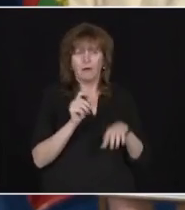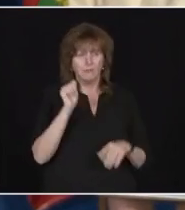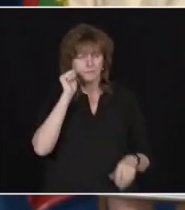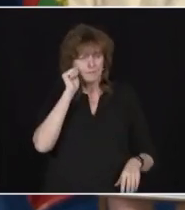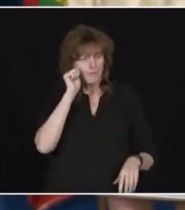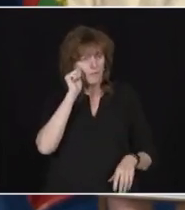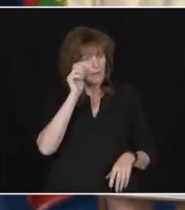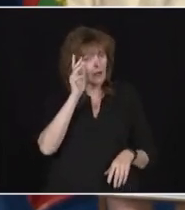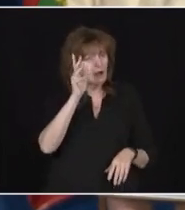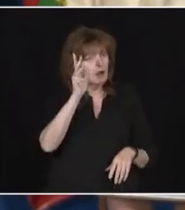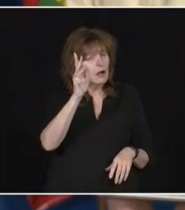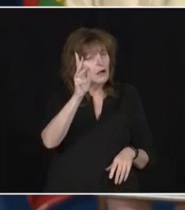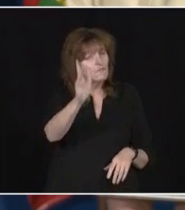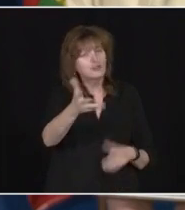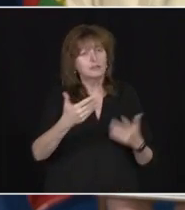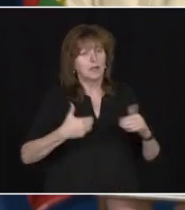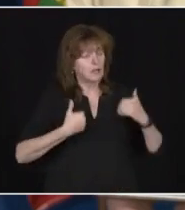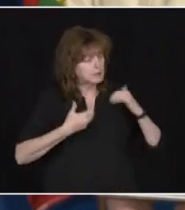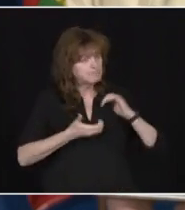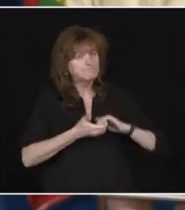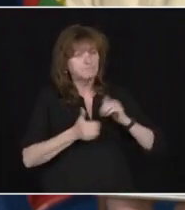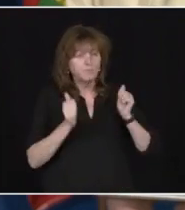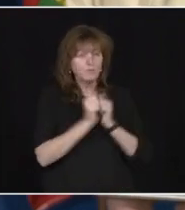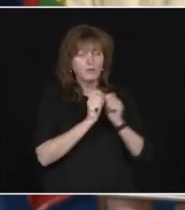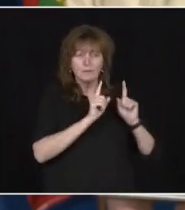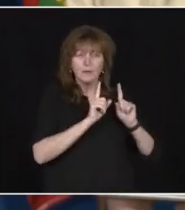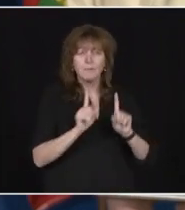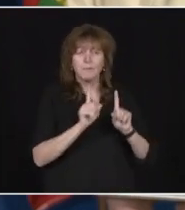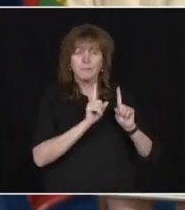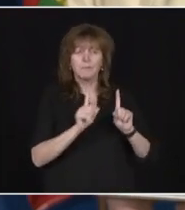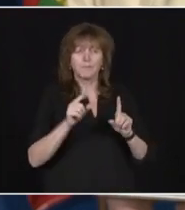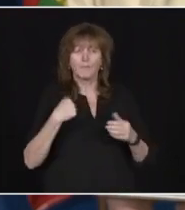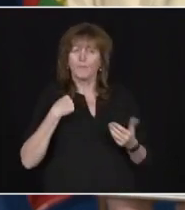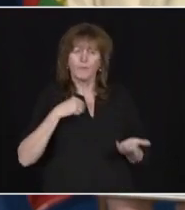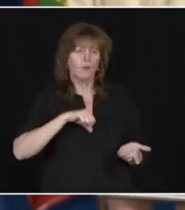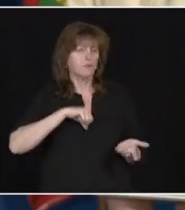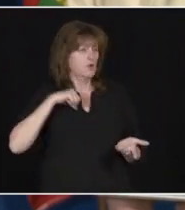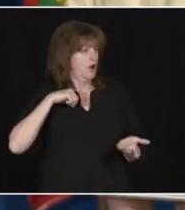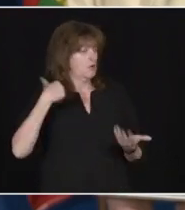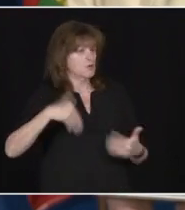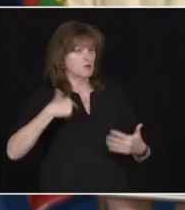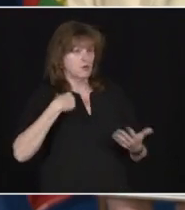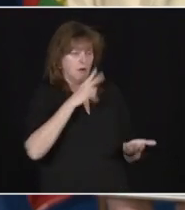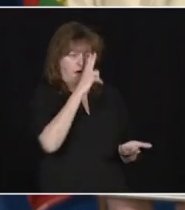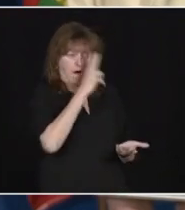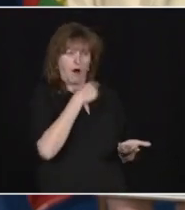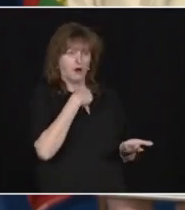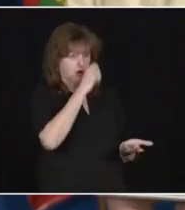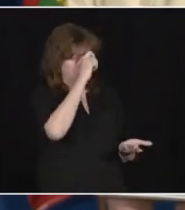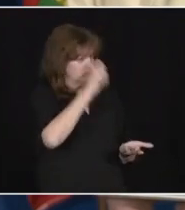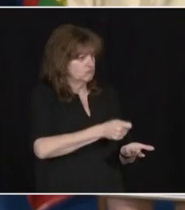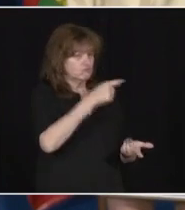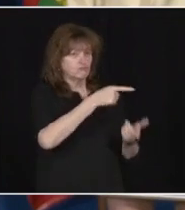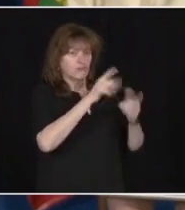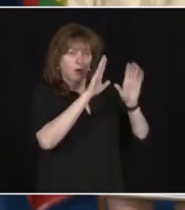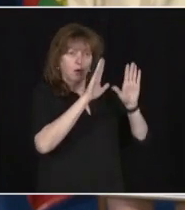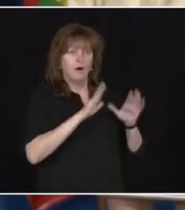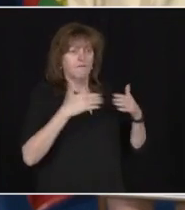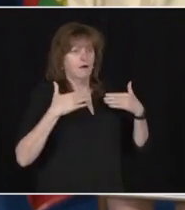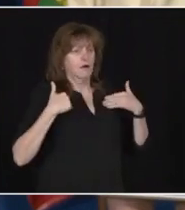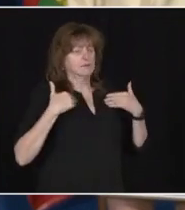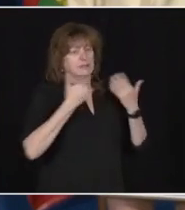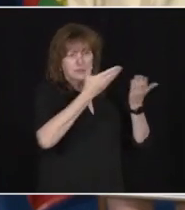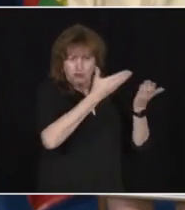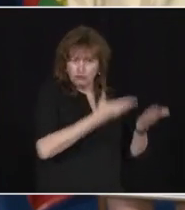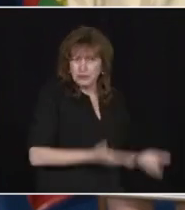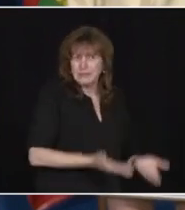shoulder to shoulder with me, and I'm just so proud and so honored to have an incredible person like Christine Elliott